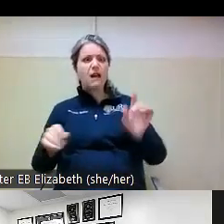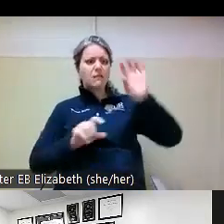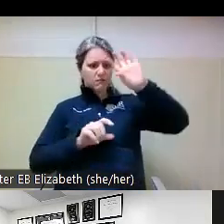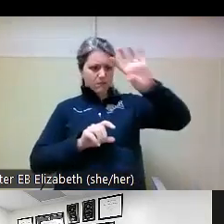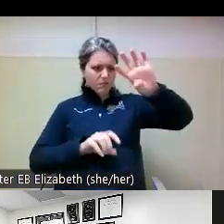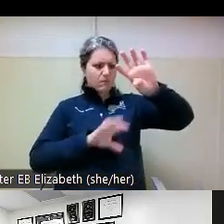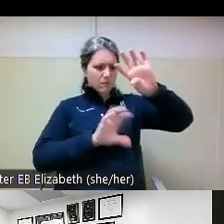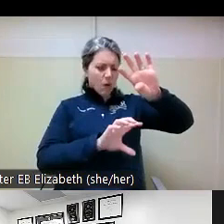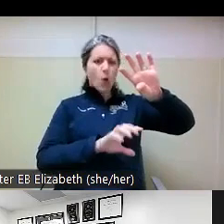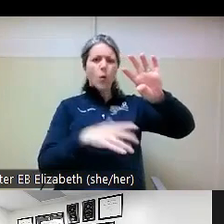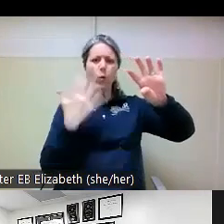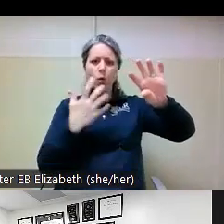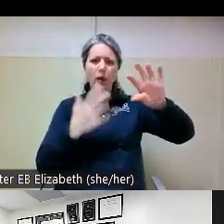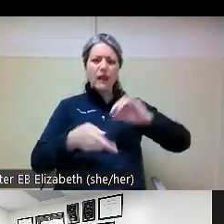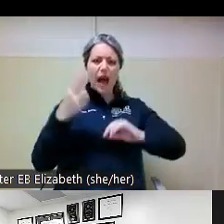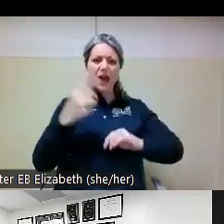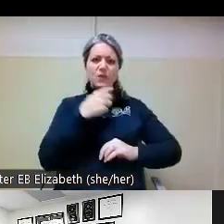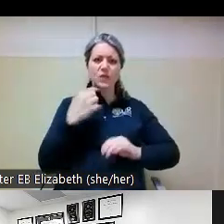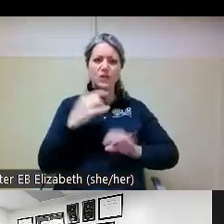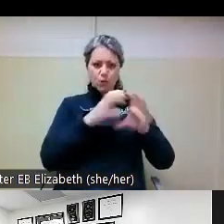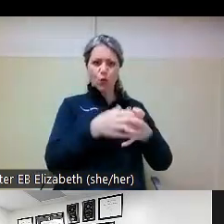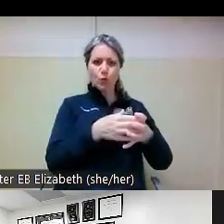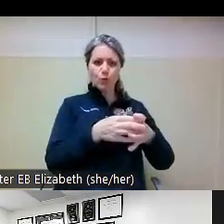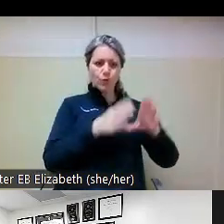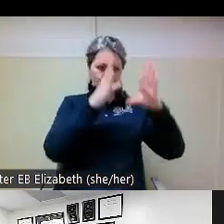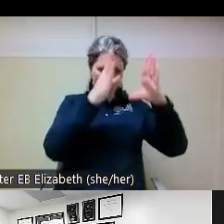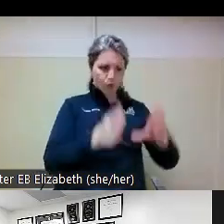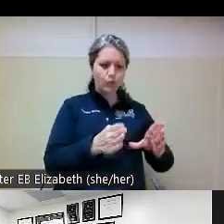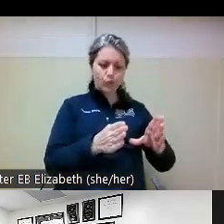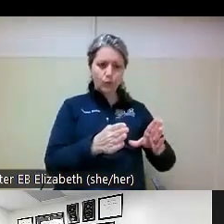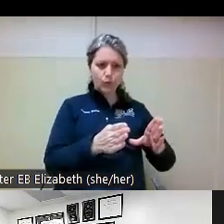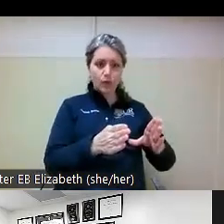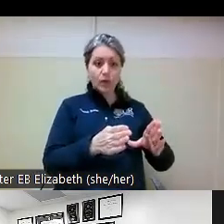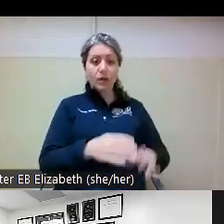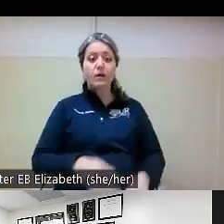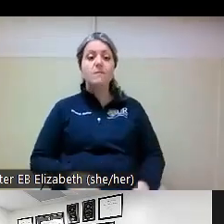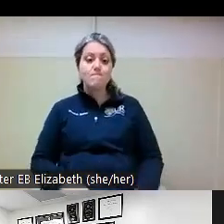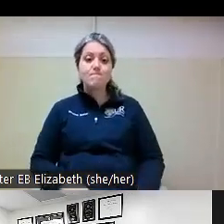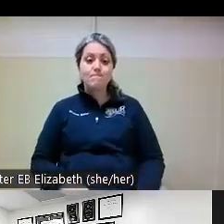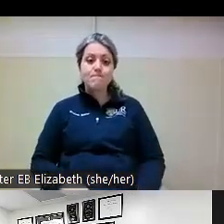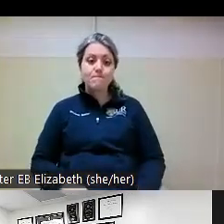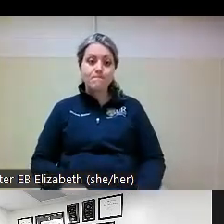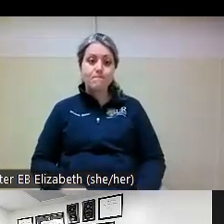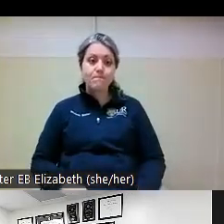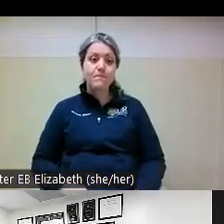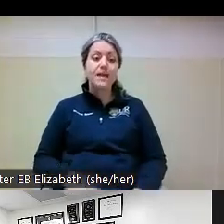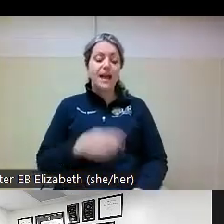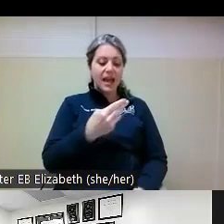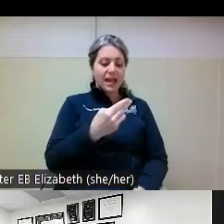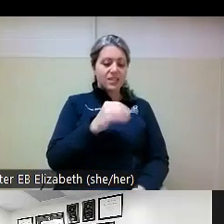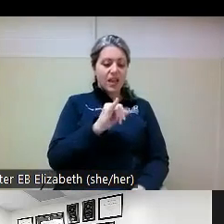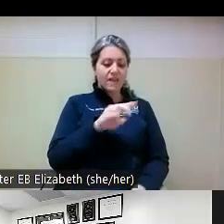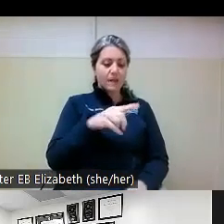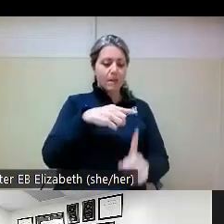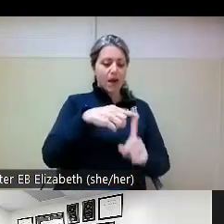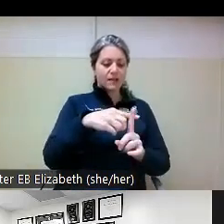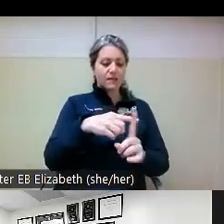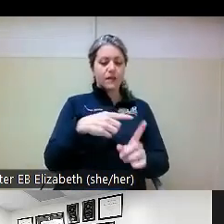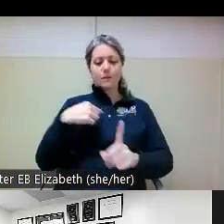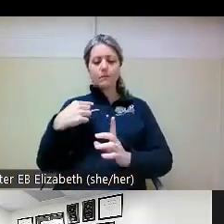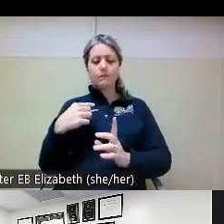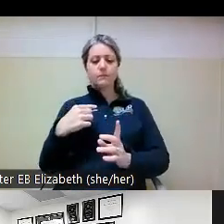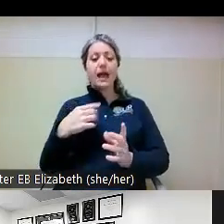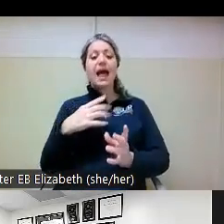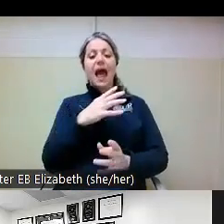that is the highest risk group. Patients who are HIV positive MSM have risks